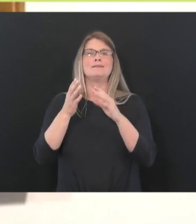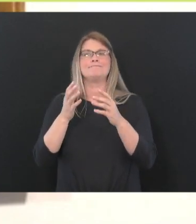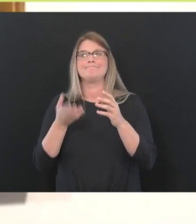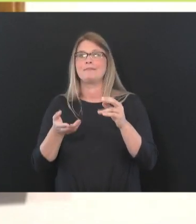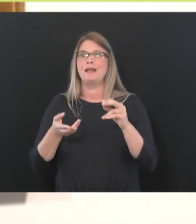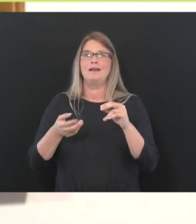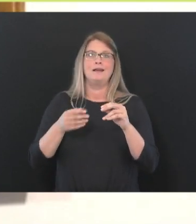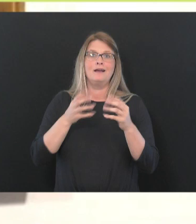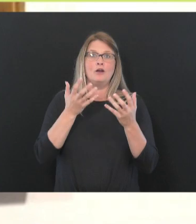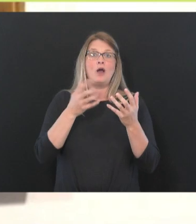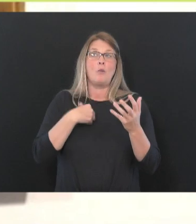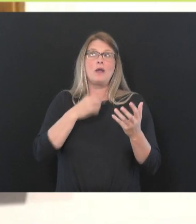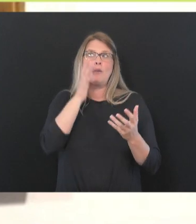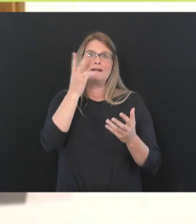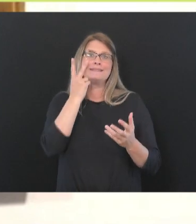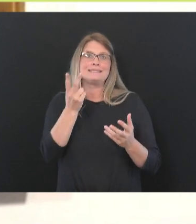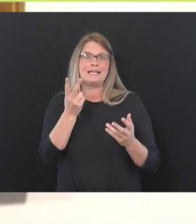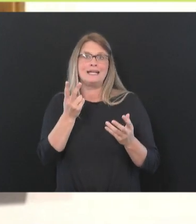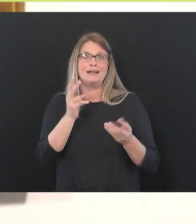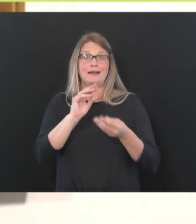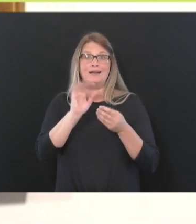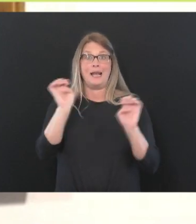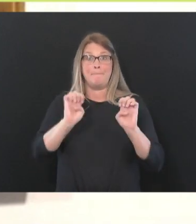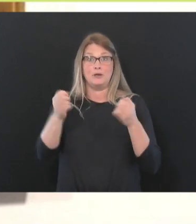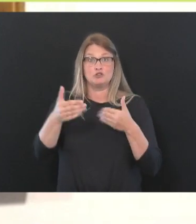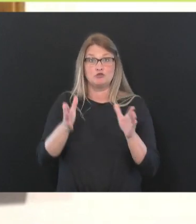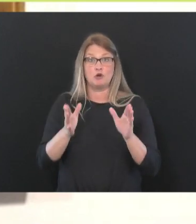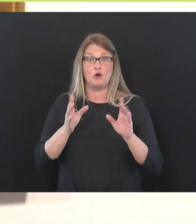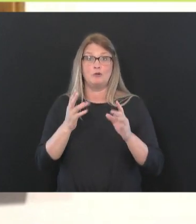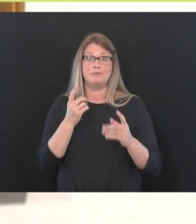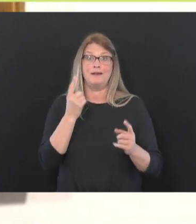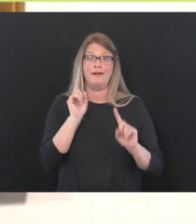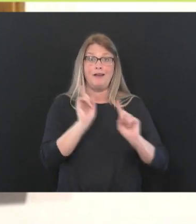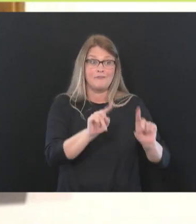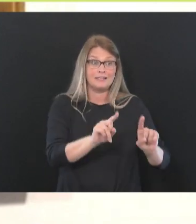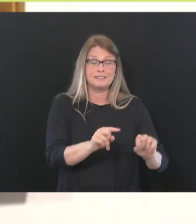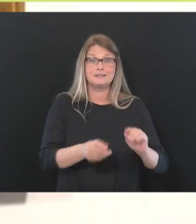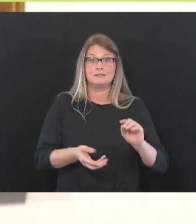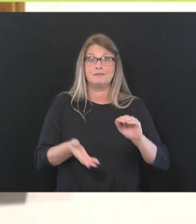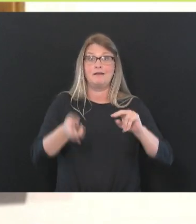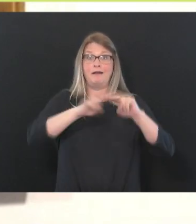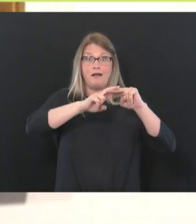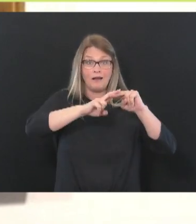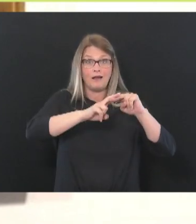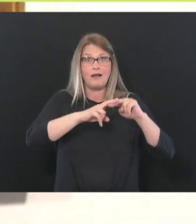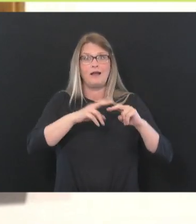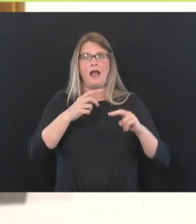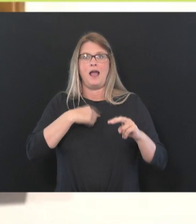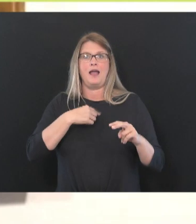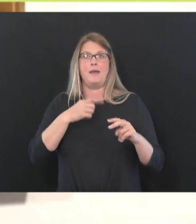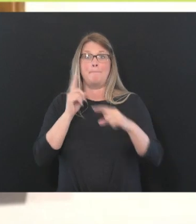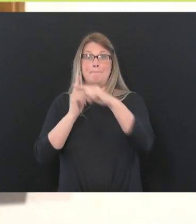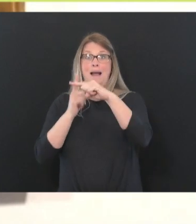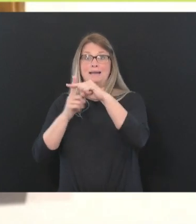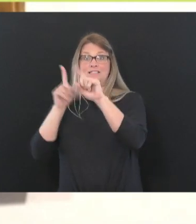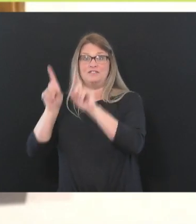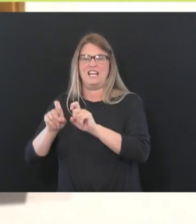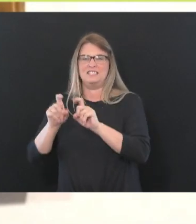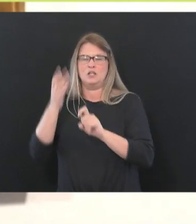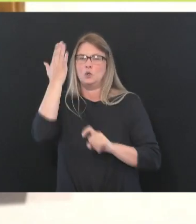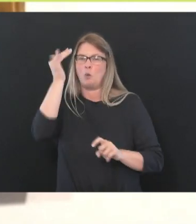room visits. We would look at a uptick in the number of positive tests, which is the reason why I think the governor acted